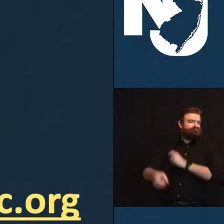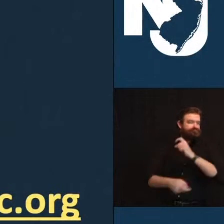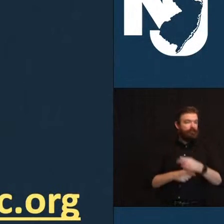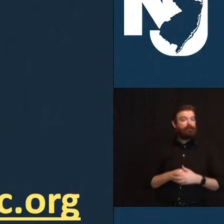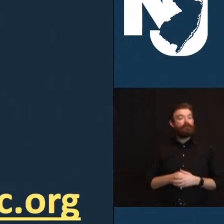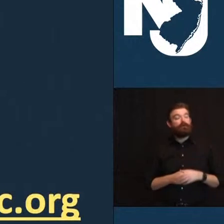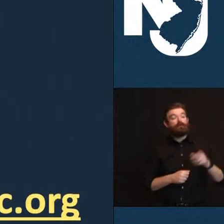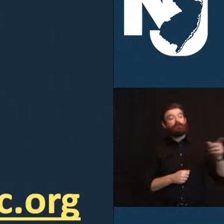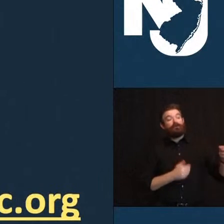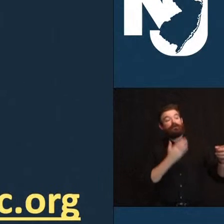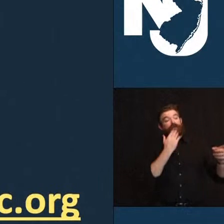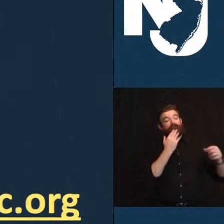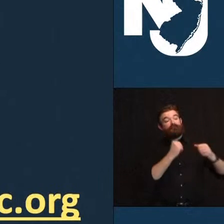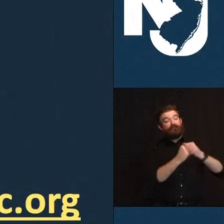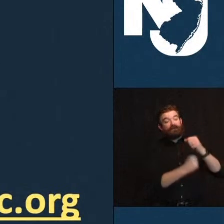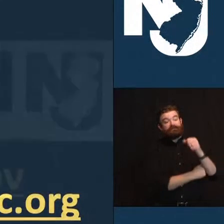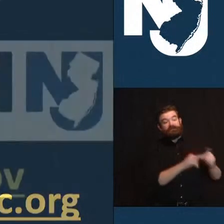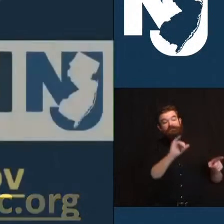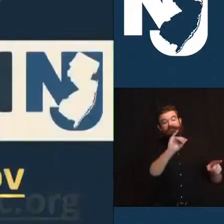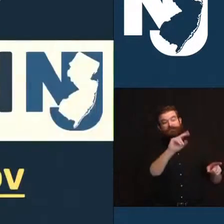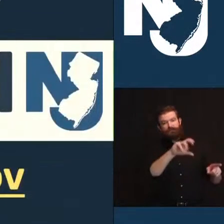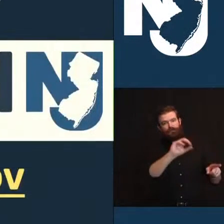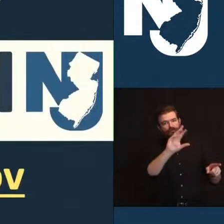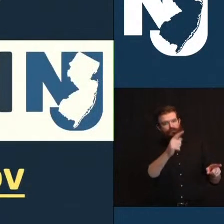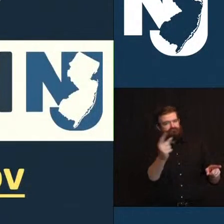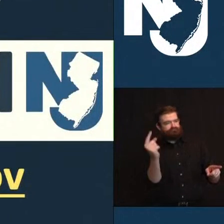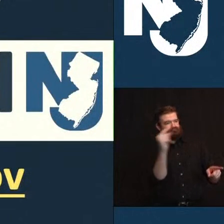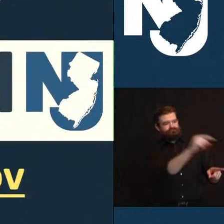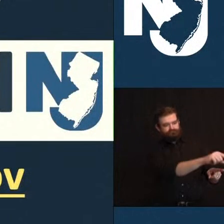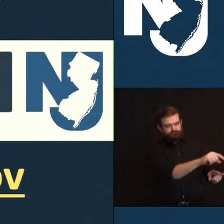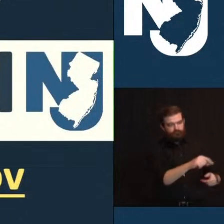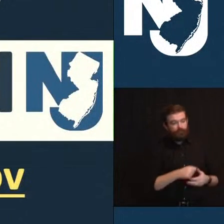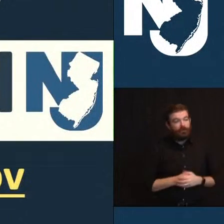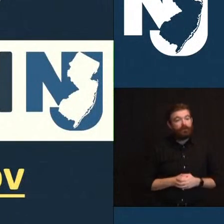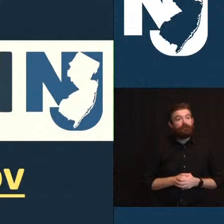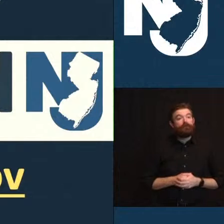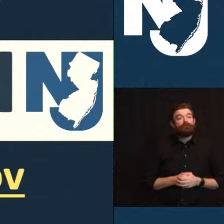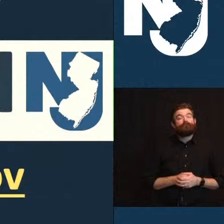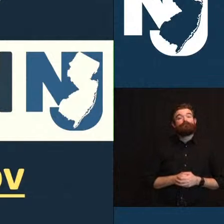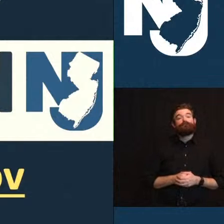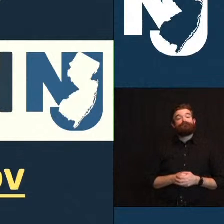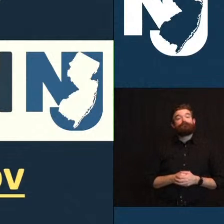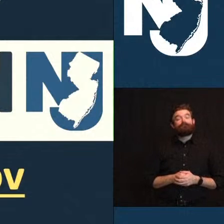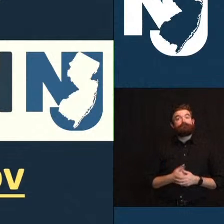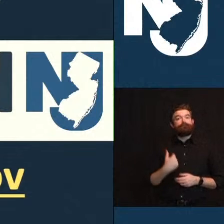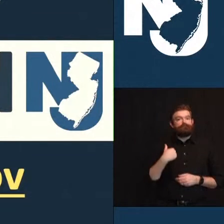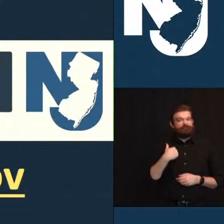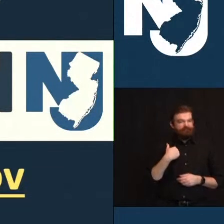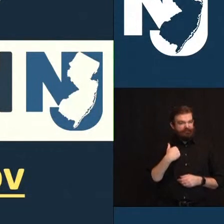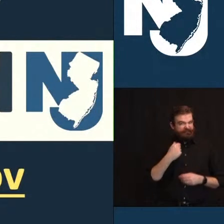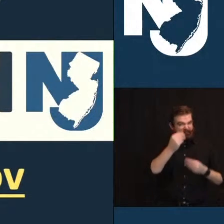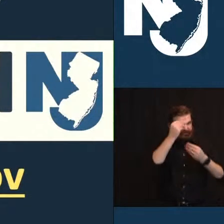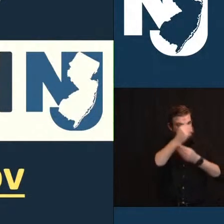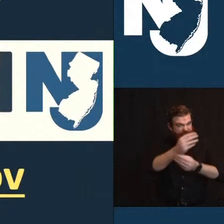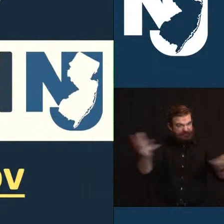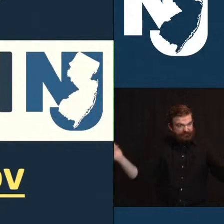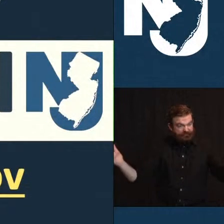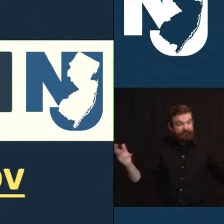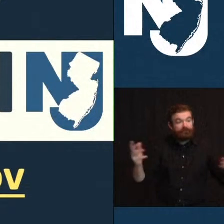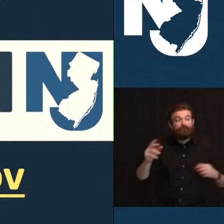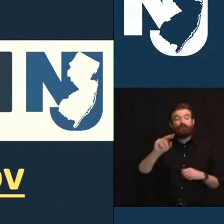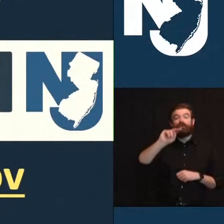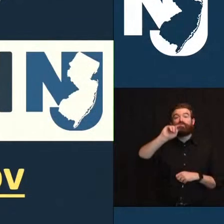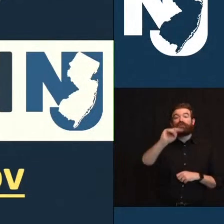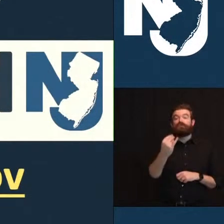diabetesfoundationinc.org. This is also a good place to remind everyone that New Jersey's own healthcare marketplace,